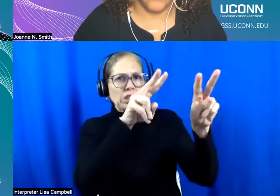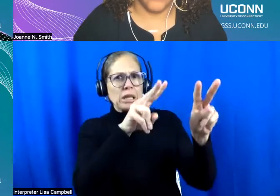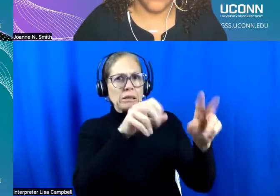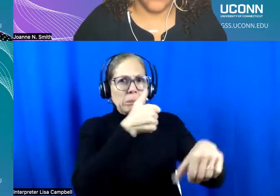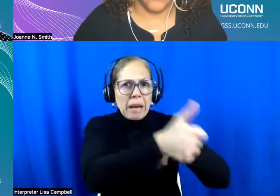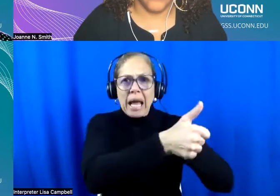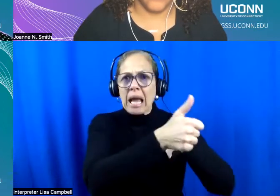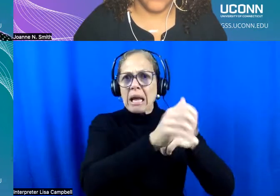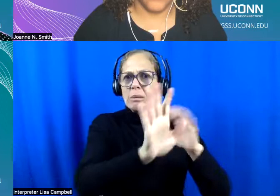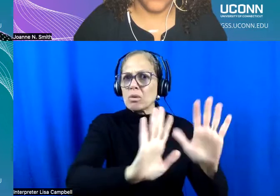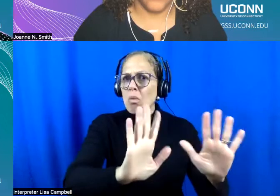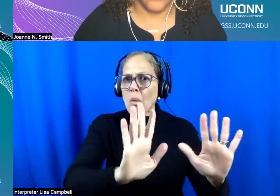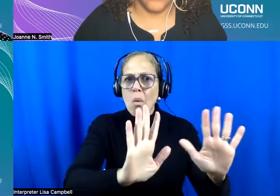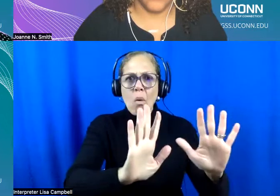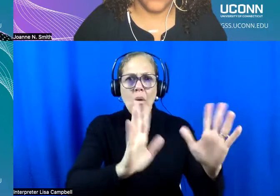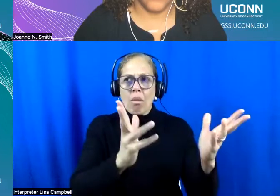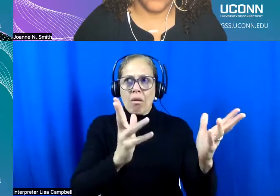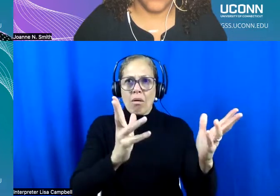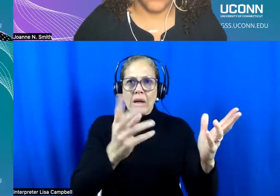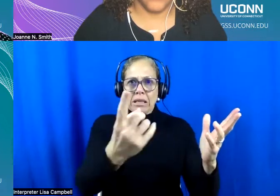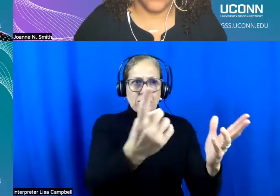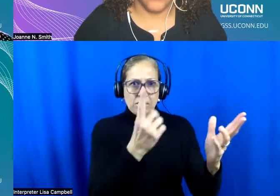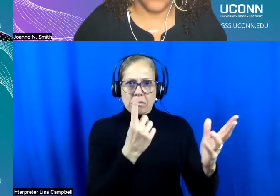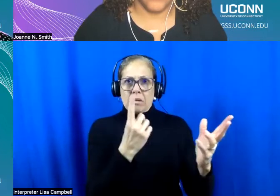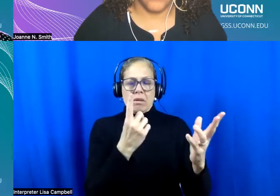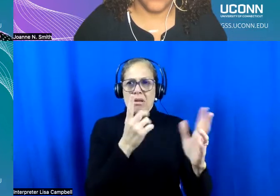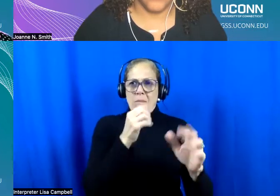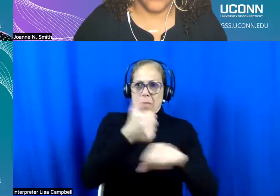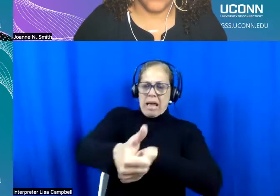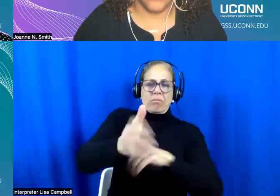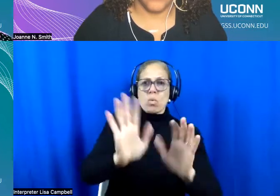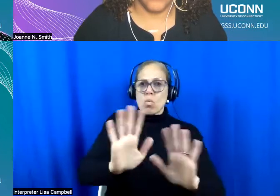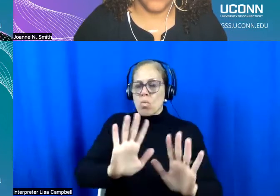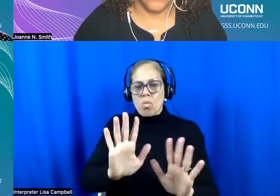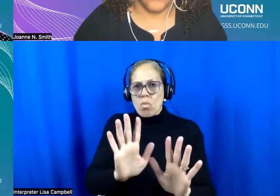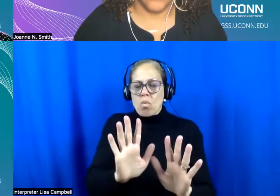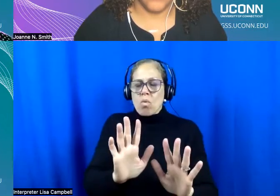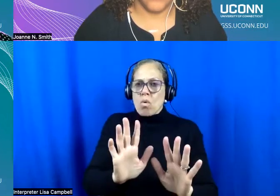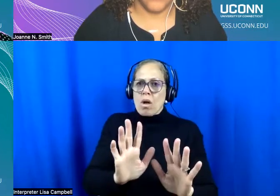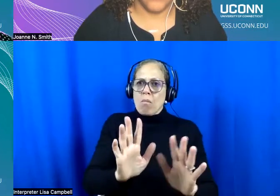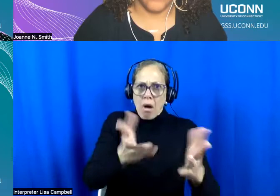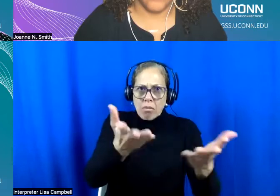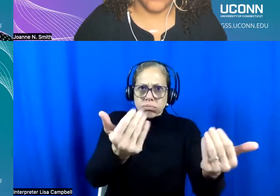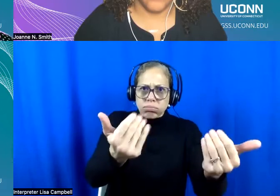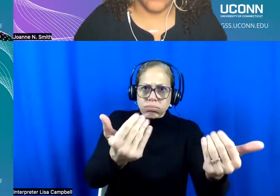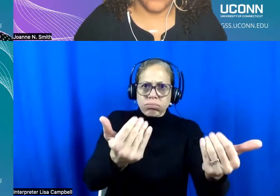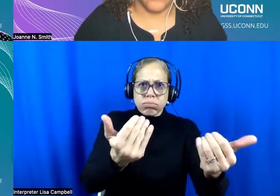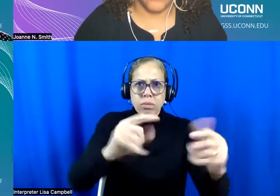blaming folks for coming forward and allowing them to talk about the